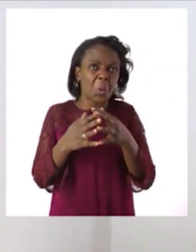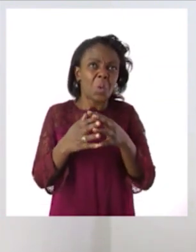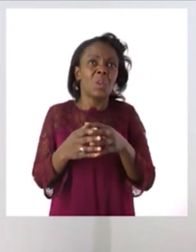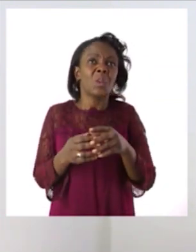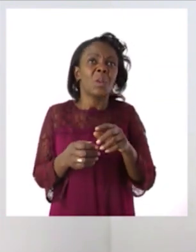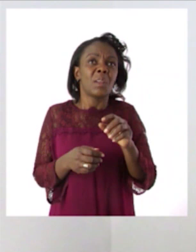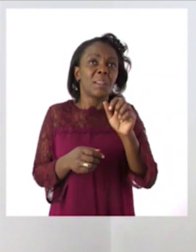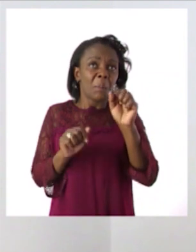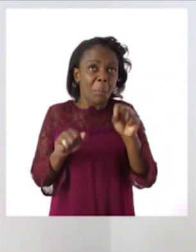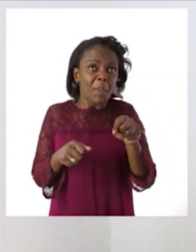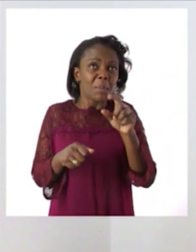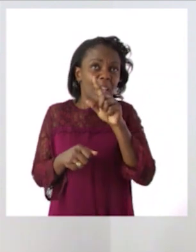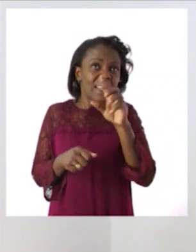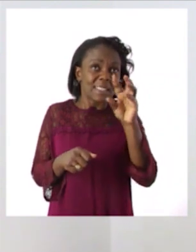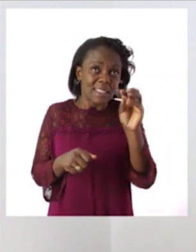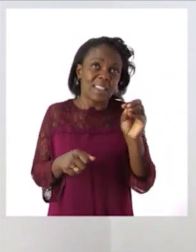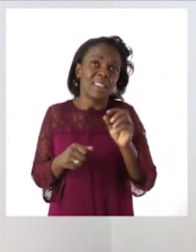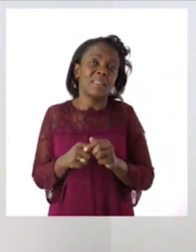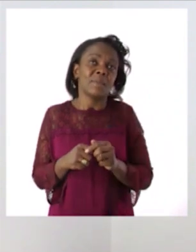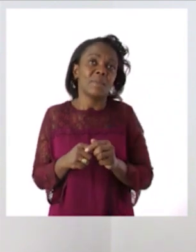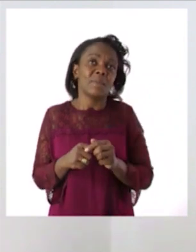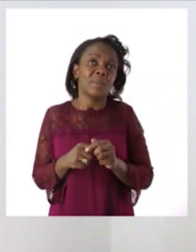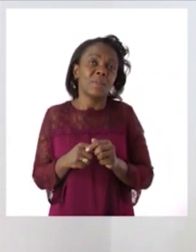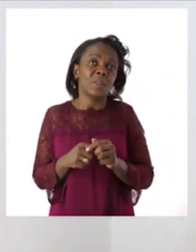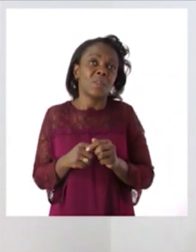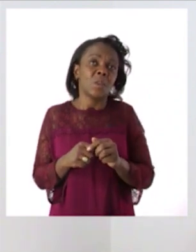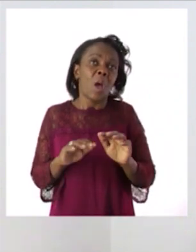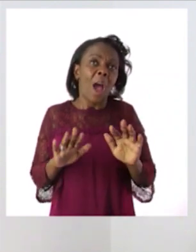write 10? Now I'll start therefore with a T